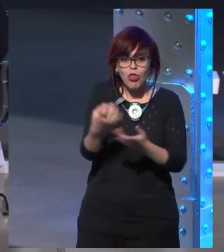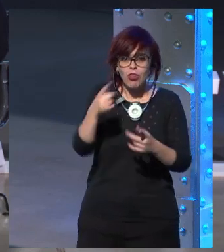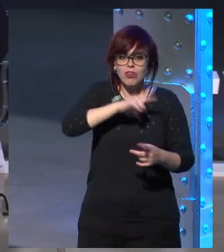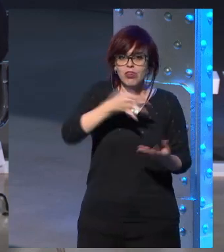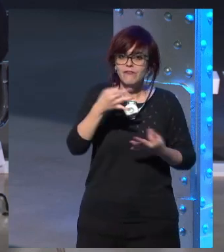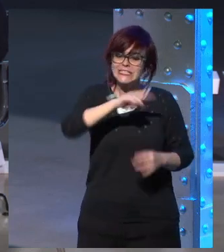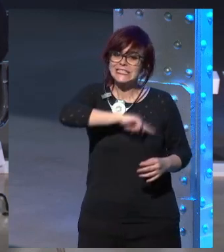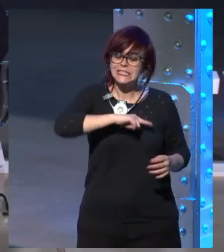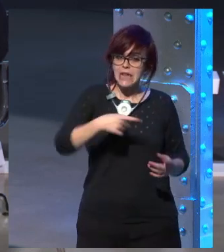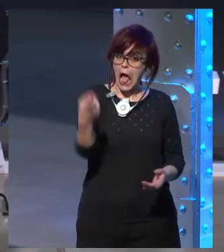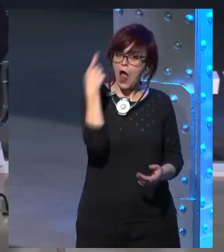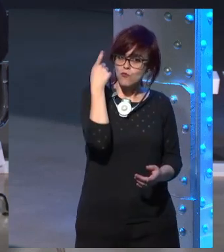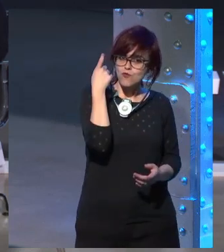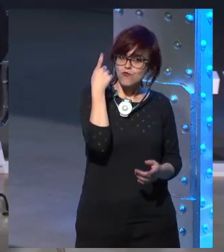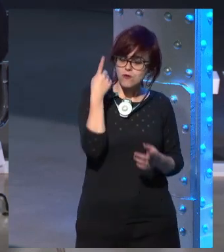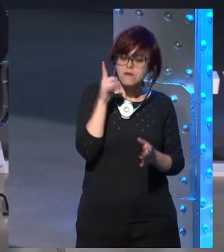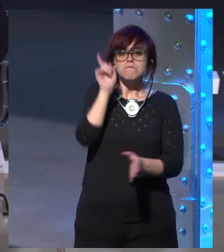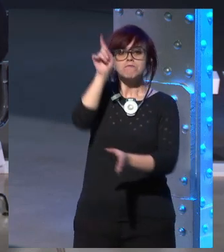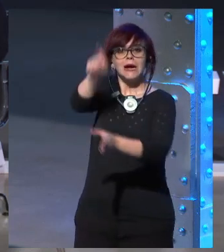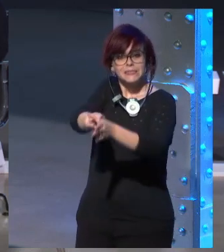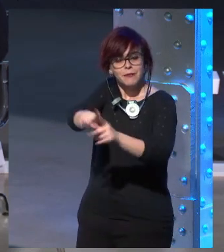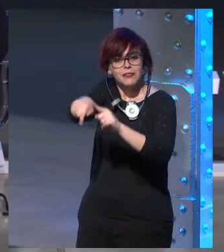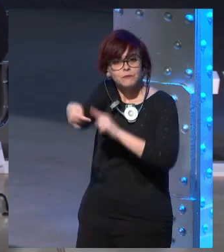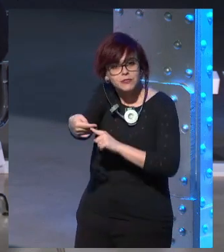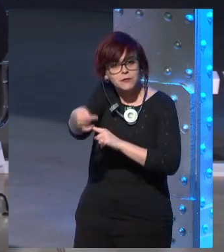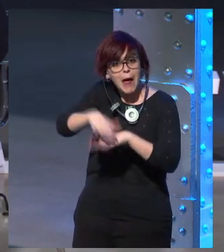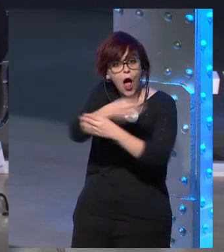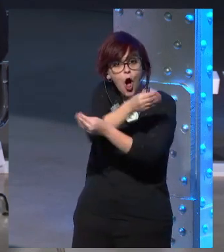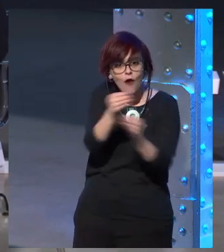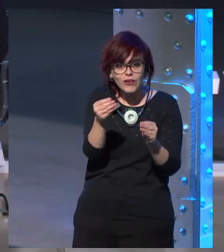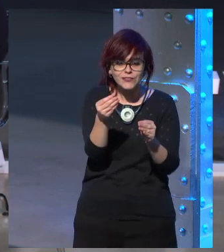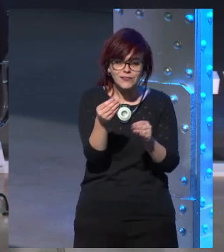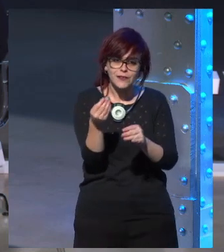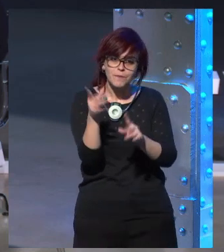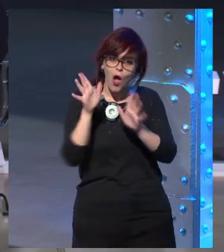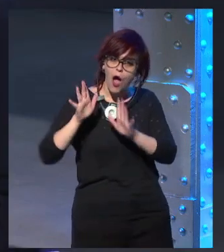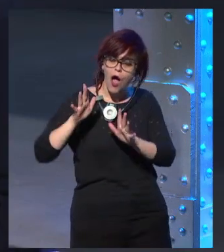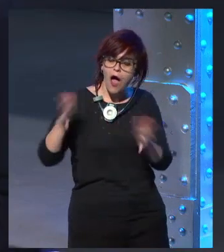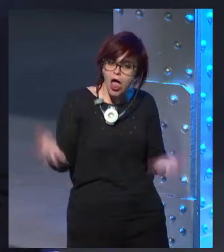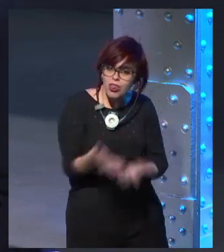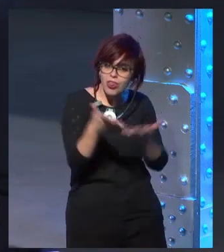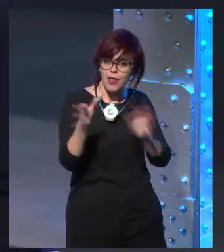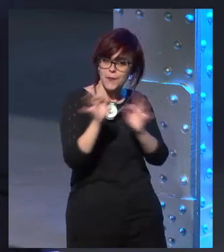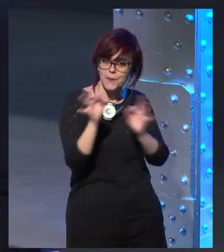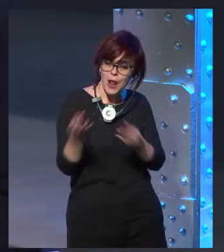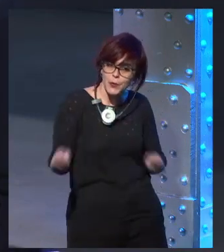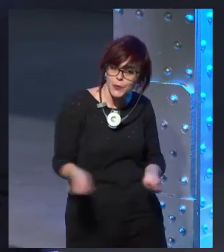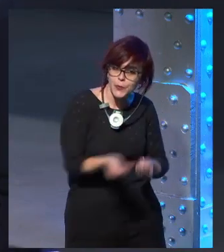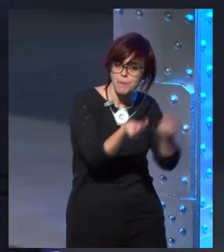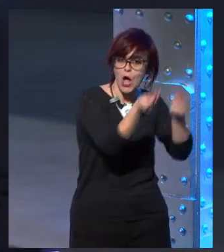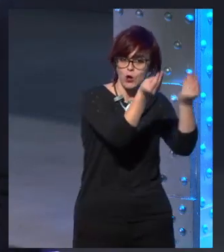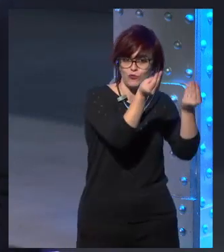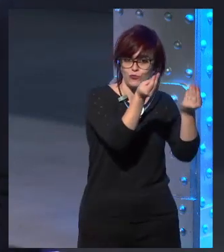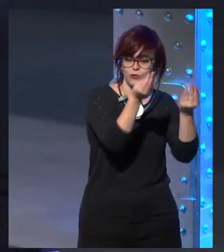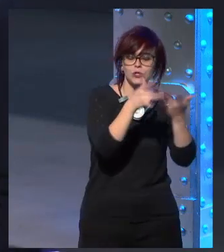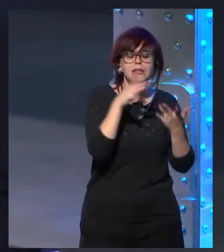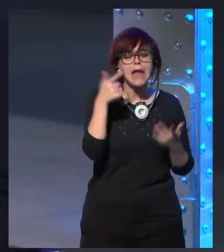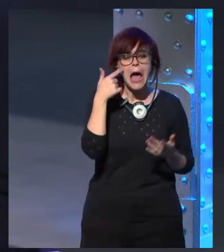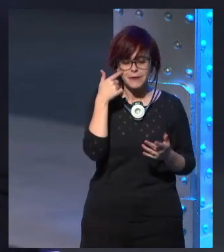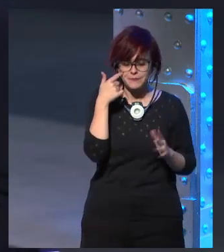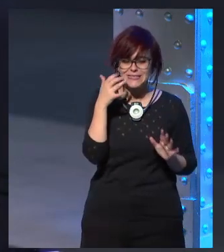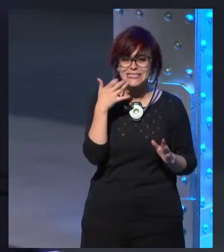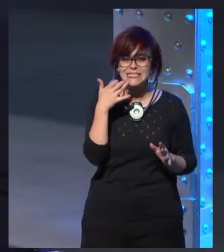to make sure that we're preparing our young people as best we can. ¿Y cómo entra si estamos entendiendo? If we